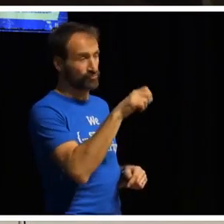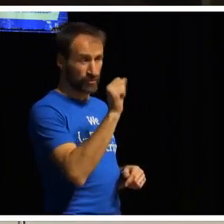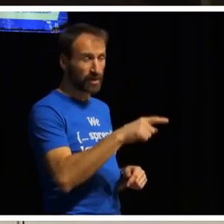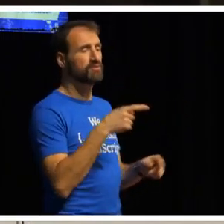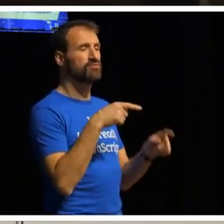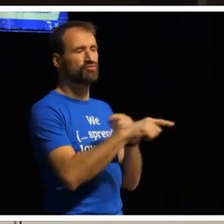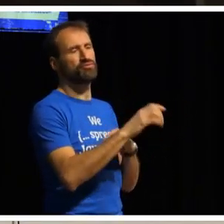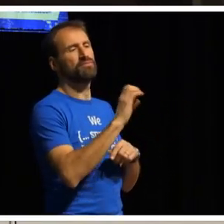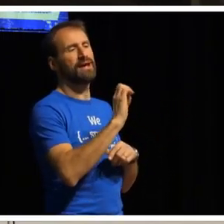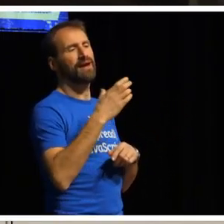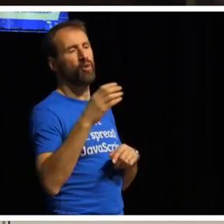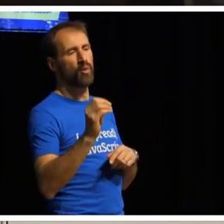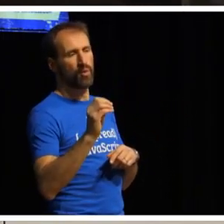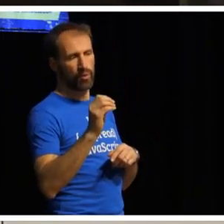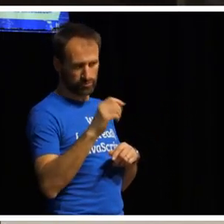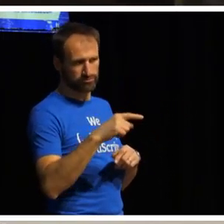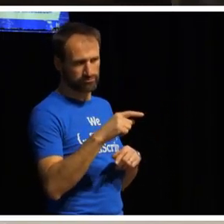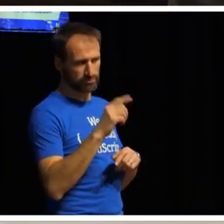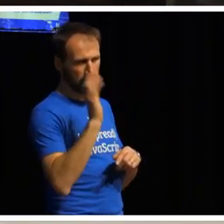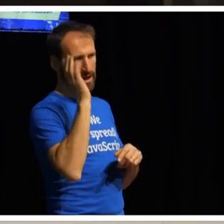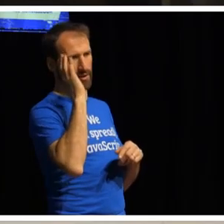if I write echo digital write,